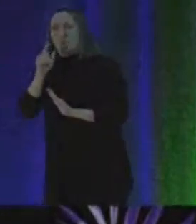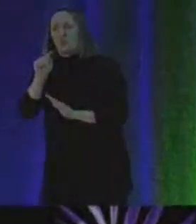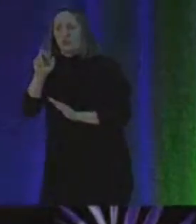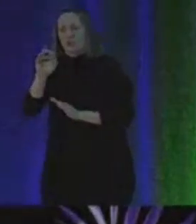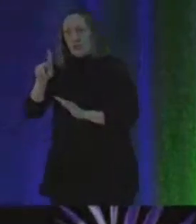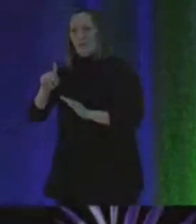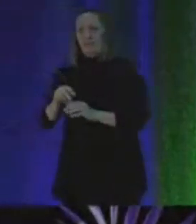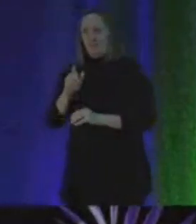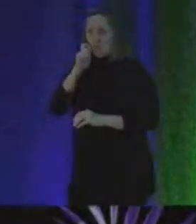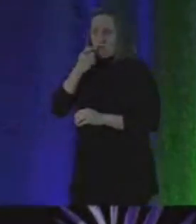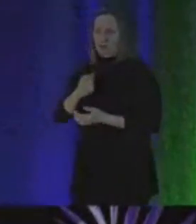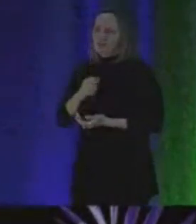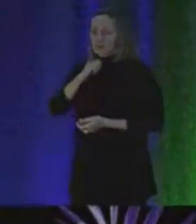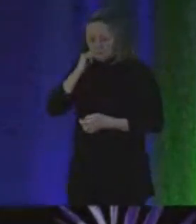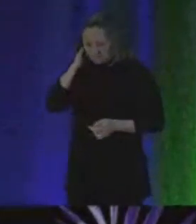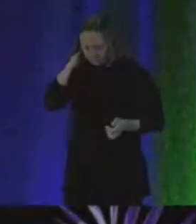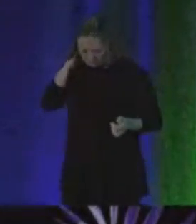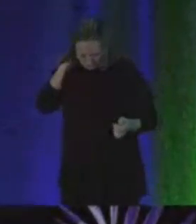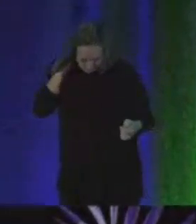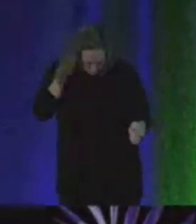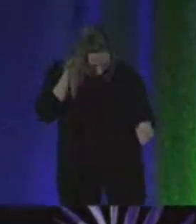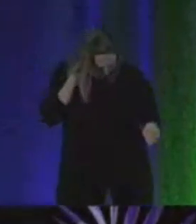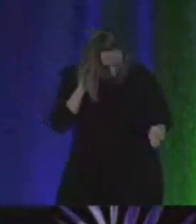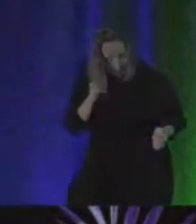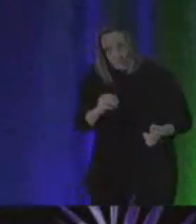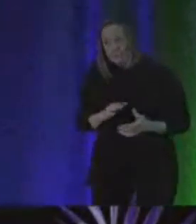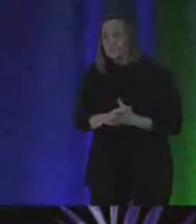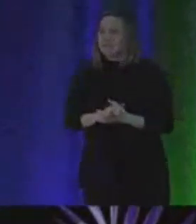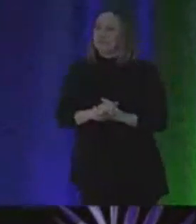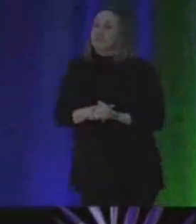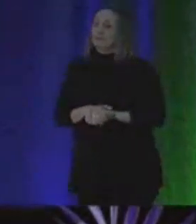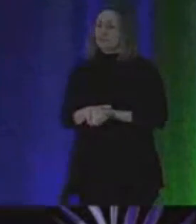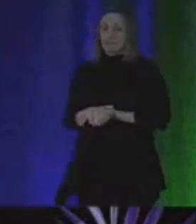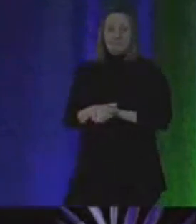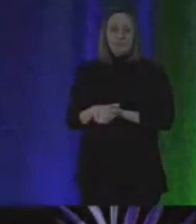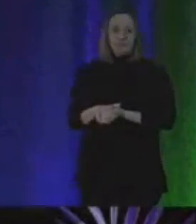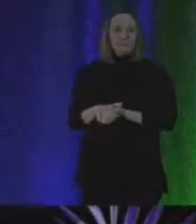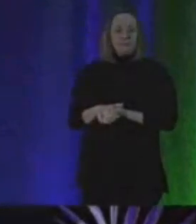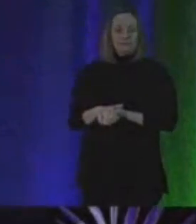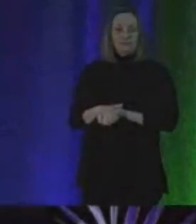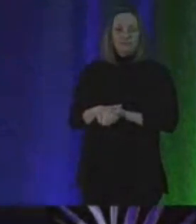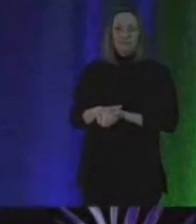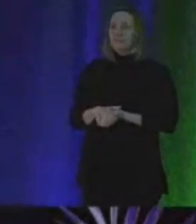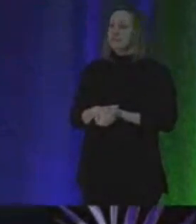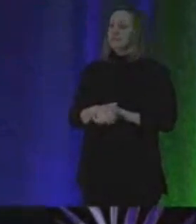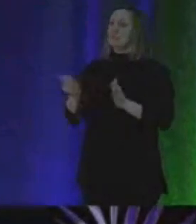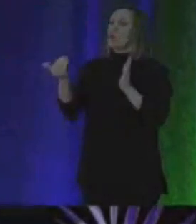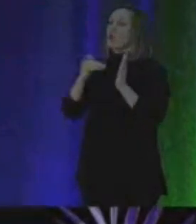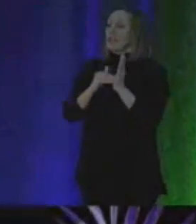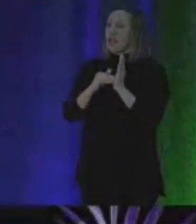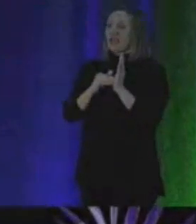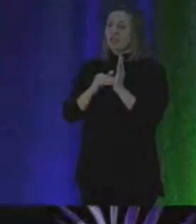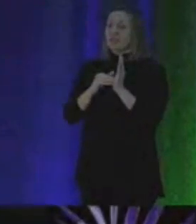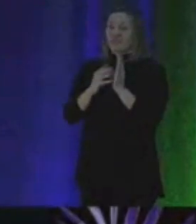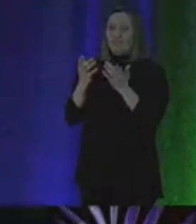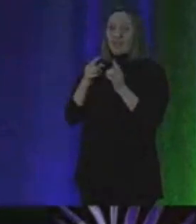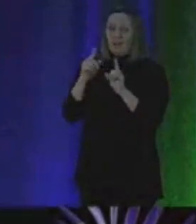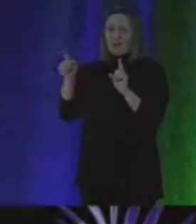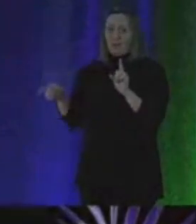cool trick, right? Now we're going to do that. So again, this comes back to the thing